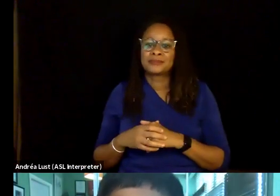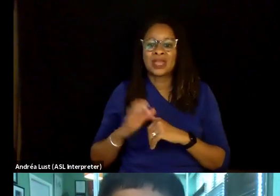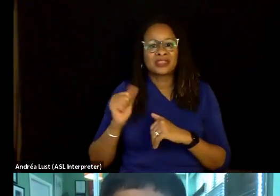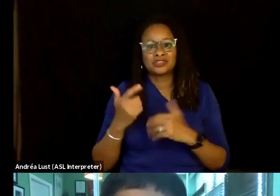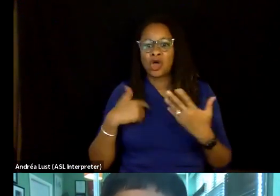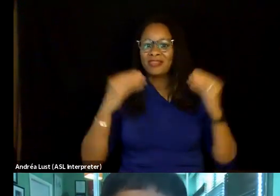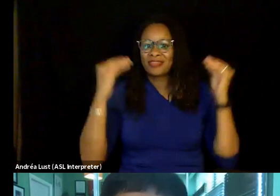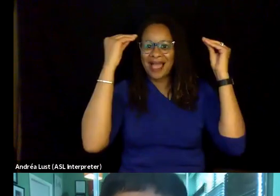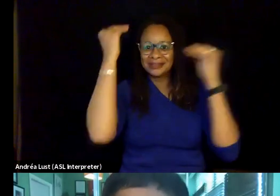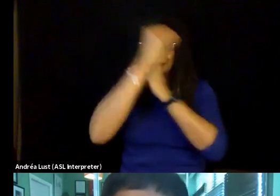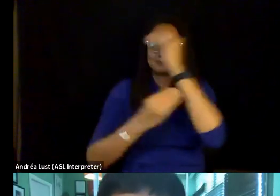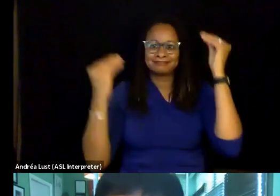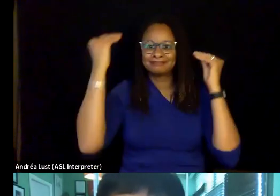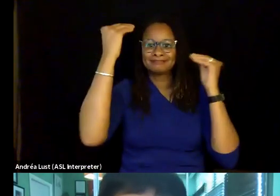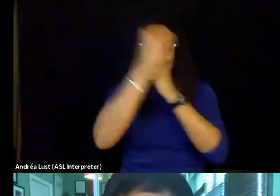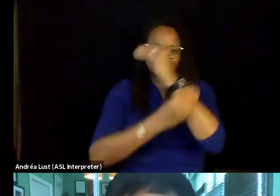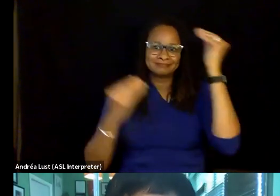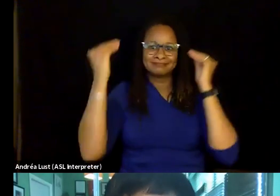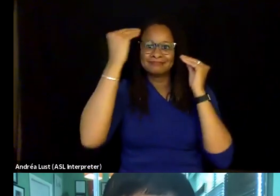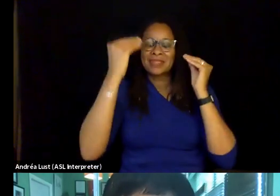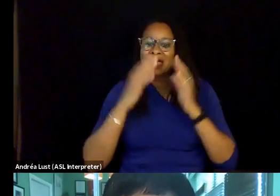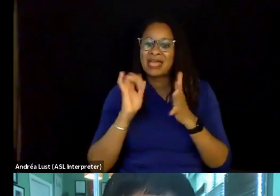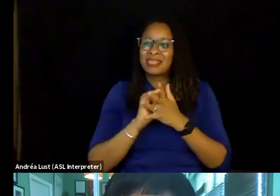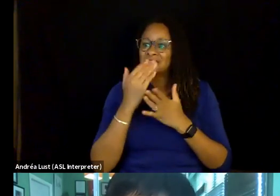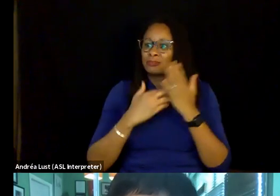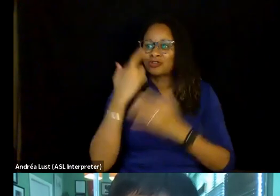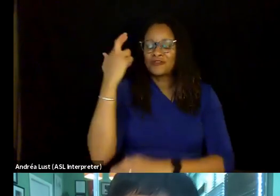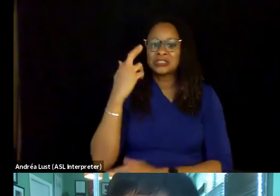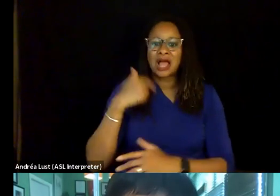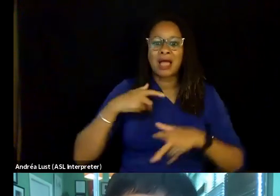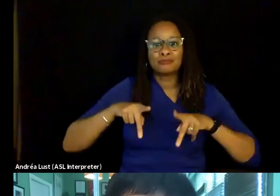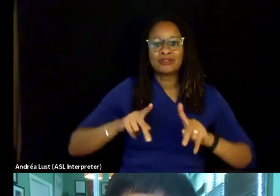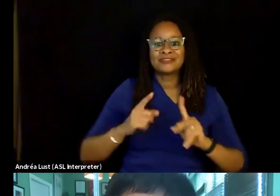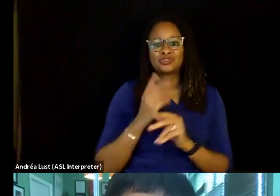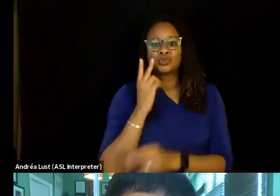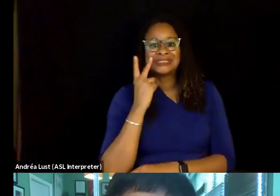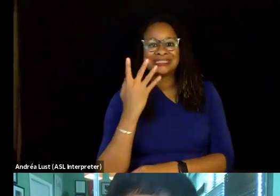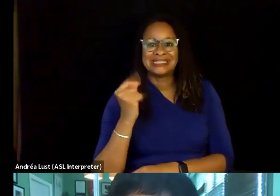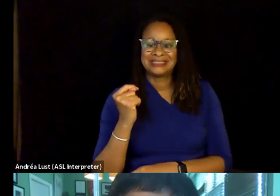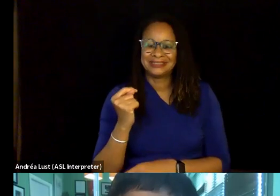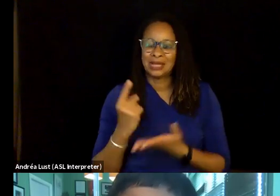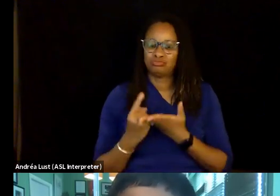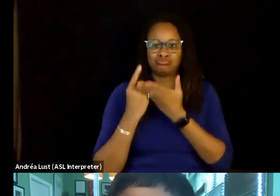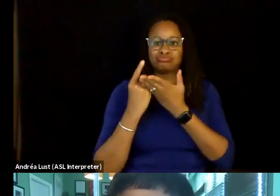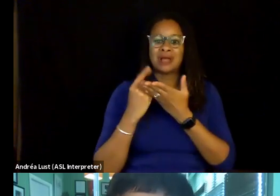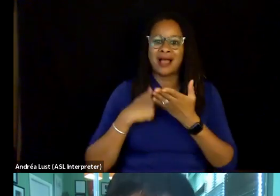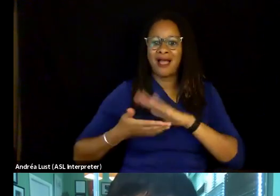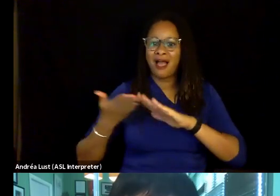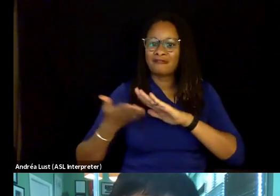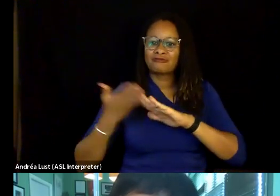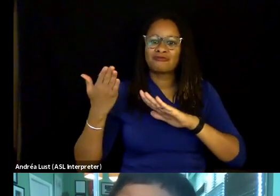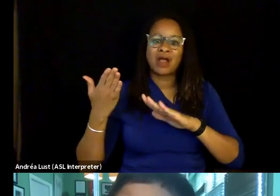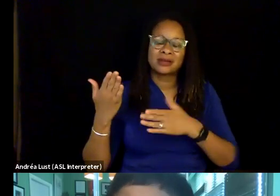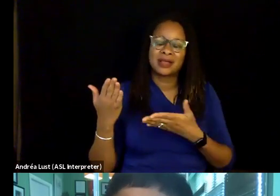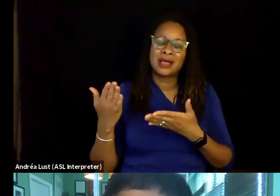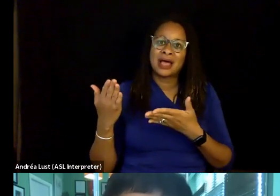hats that I wear, and I think this is part of the reason I'm privileged to see this, because I run a business, I'm